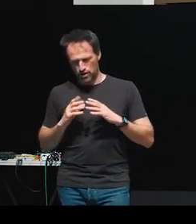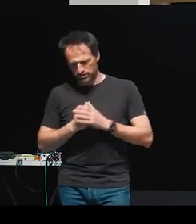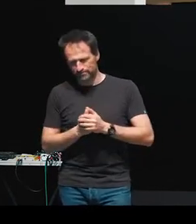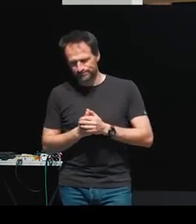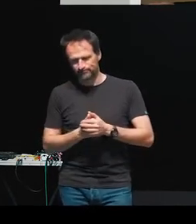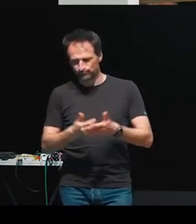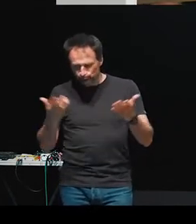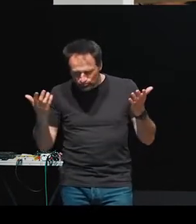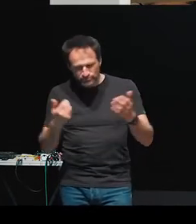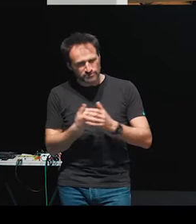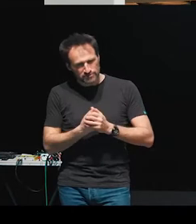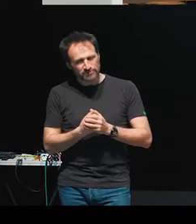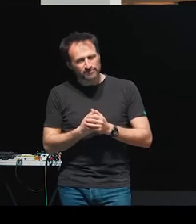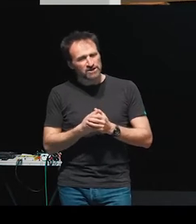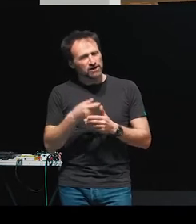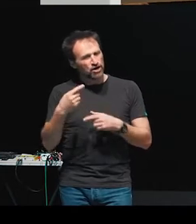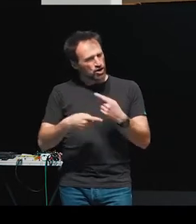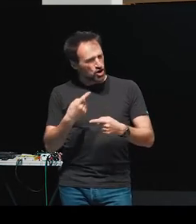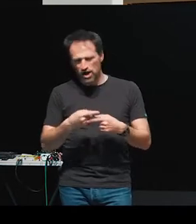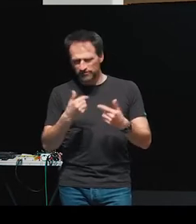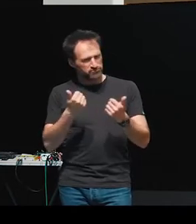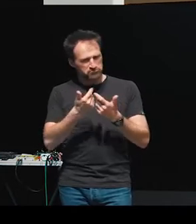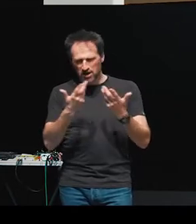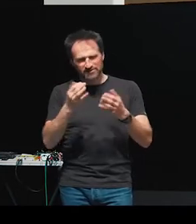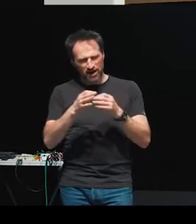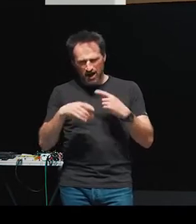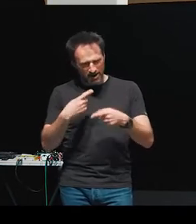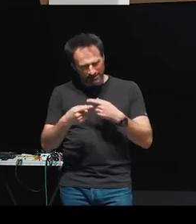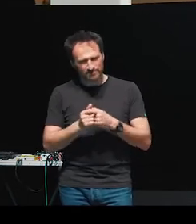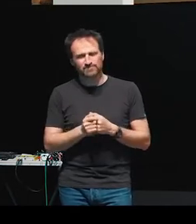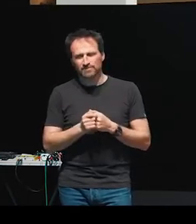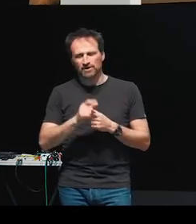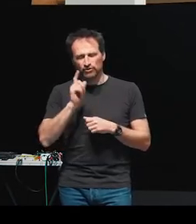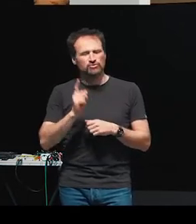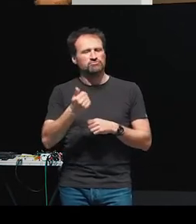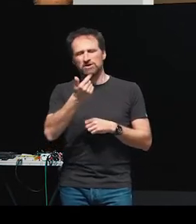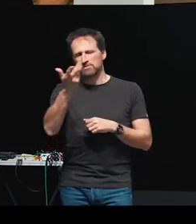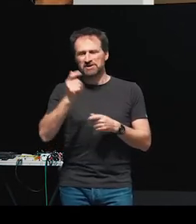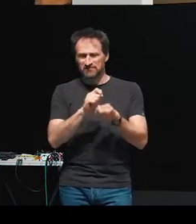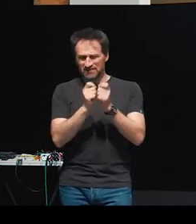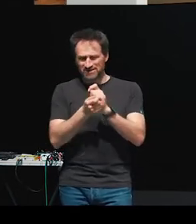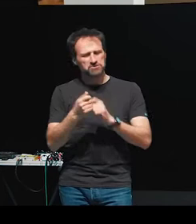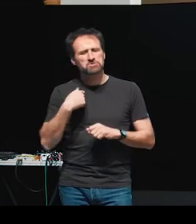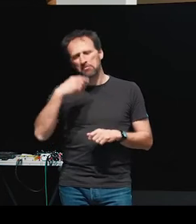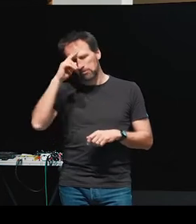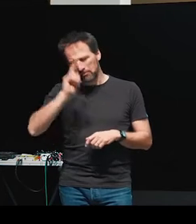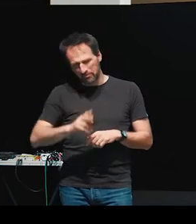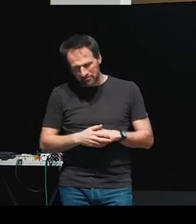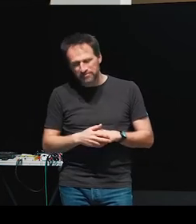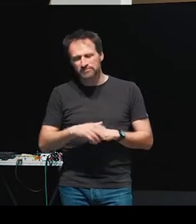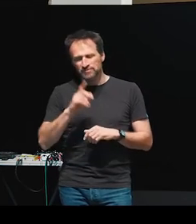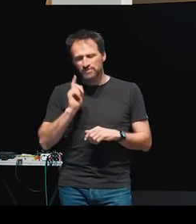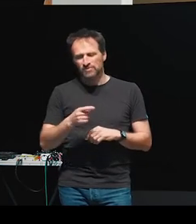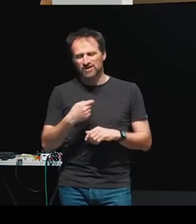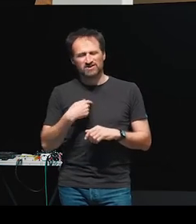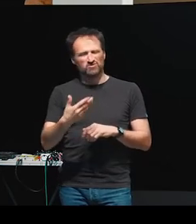course, worked great for a few days until someone made some changes I was not aware of. And I was starting to get